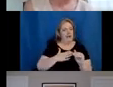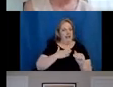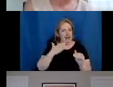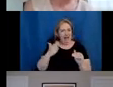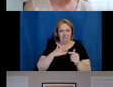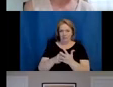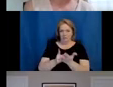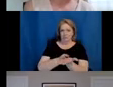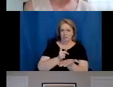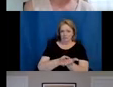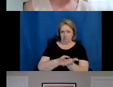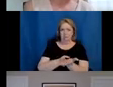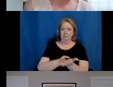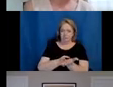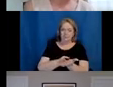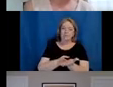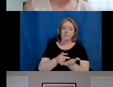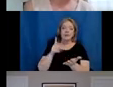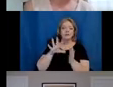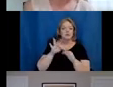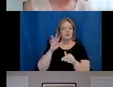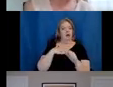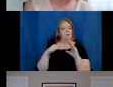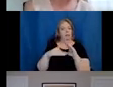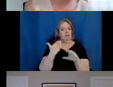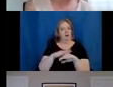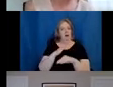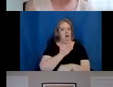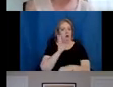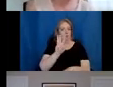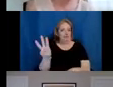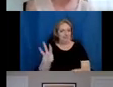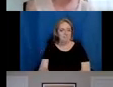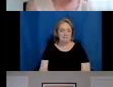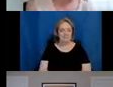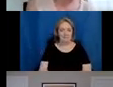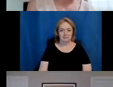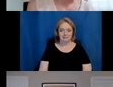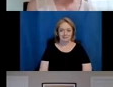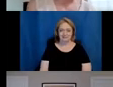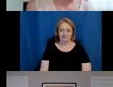talk about it as well. You can find my email address on our website. Thank you so much.